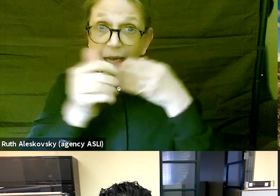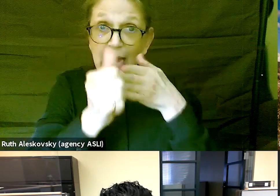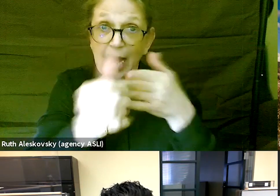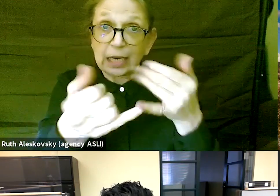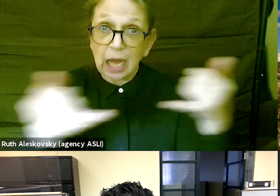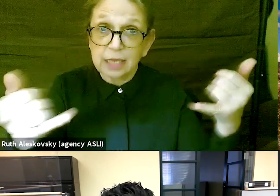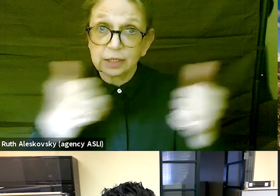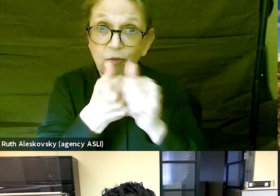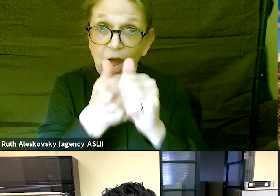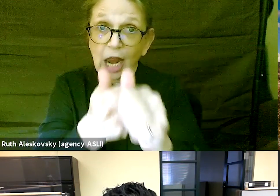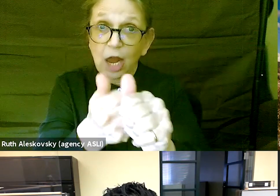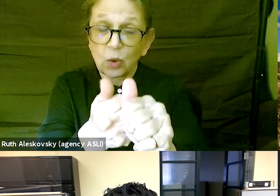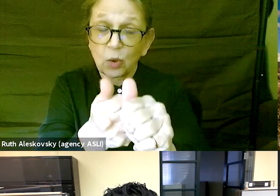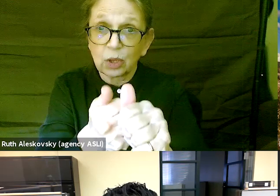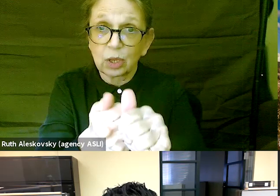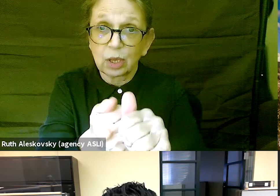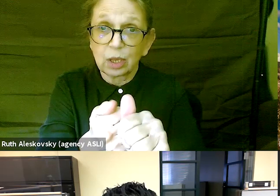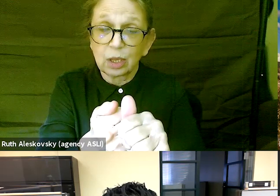follow. We need to,